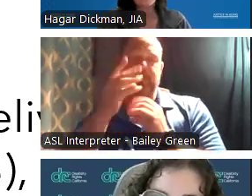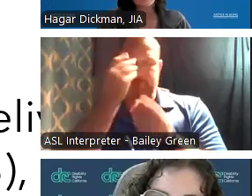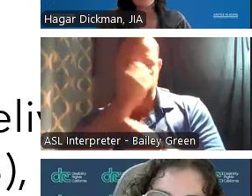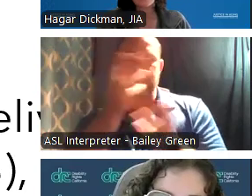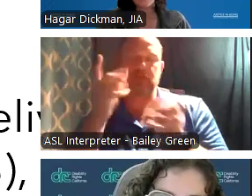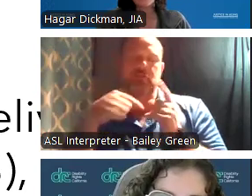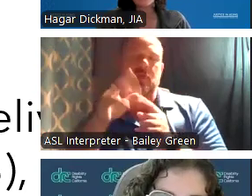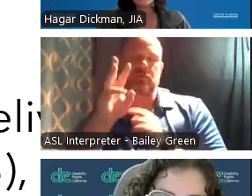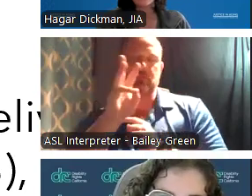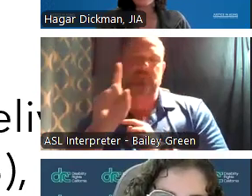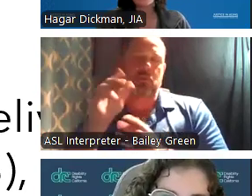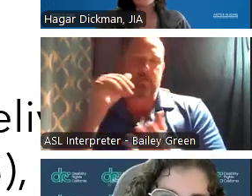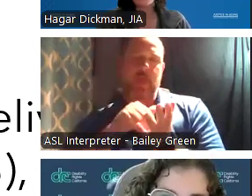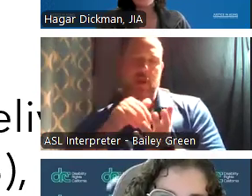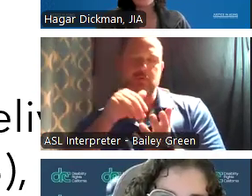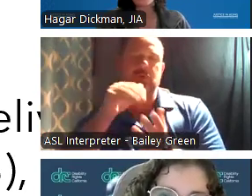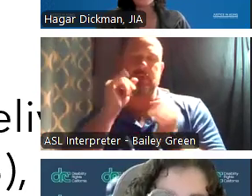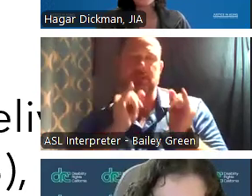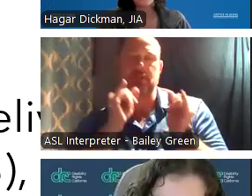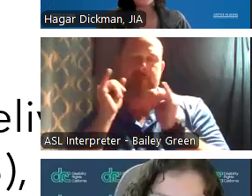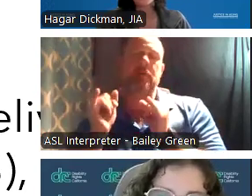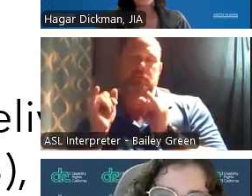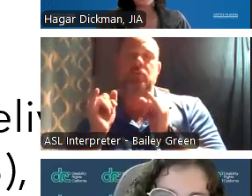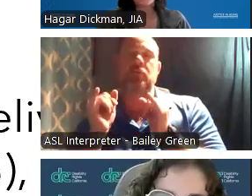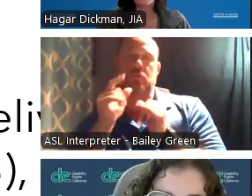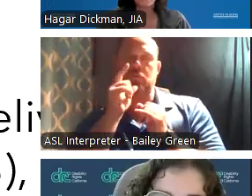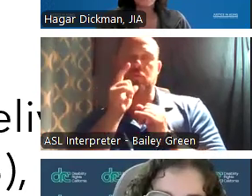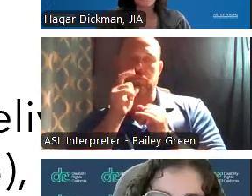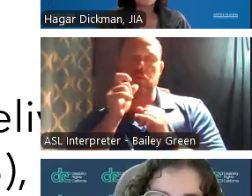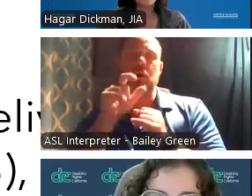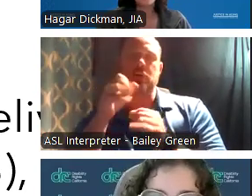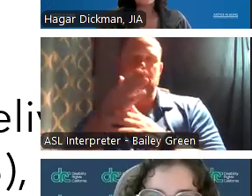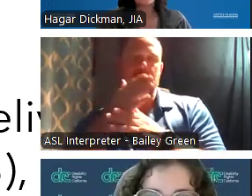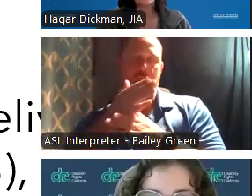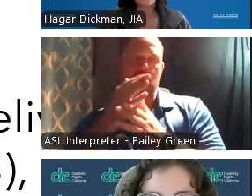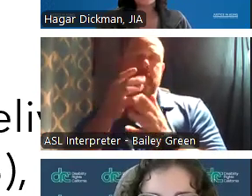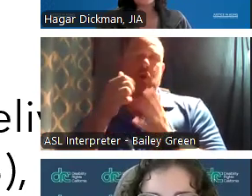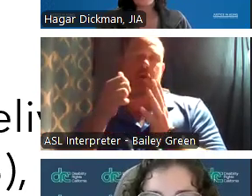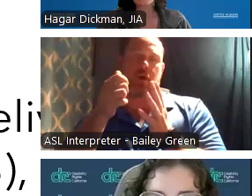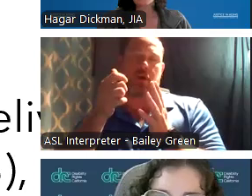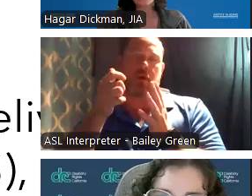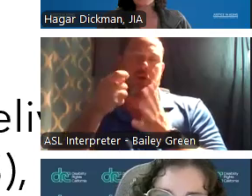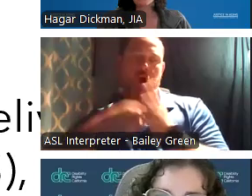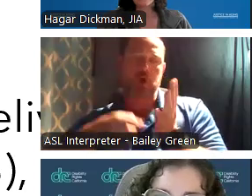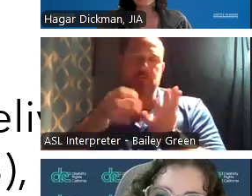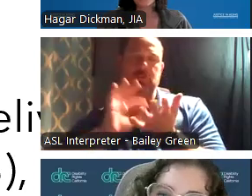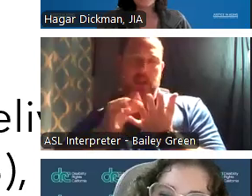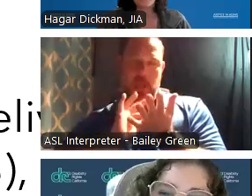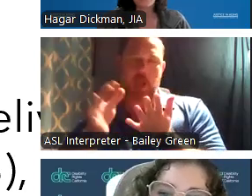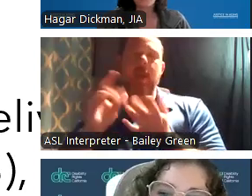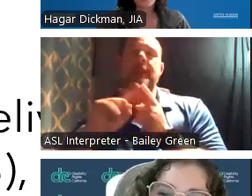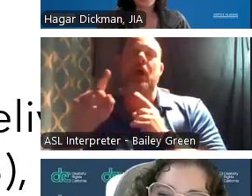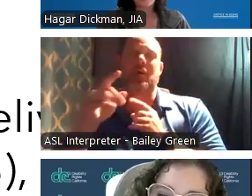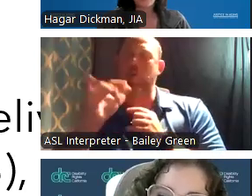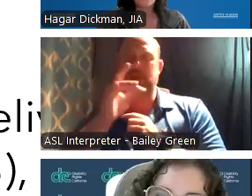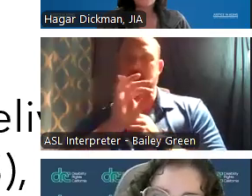around 61,000 individuals who are in share of cost Medi-Cal, but only 8% are actually